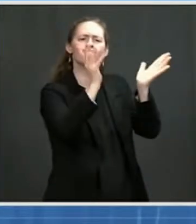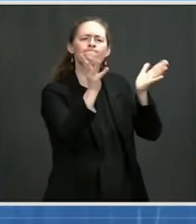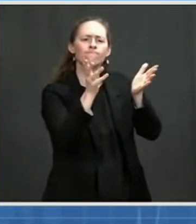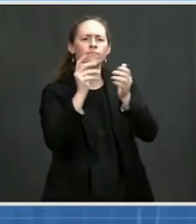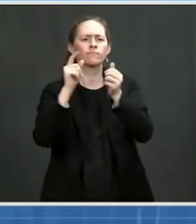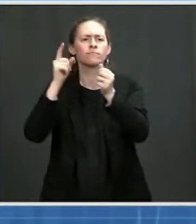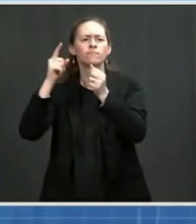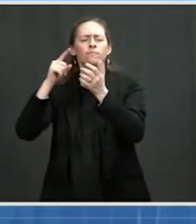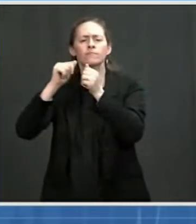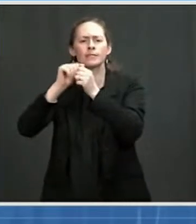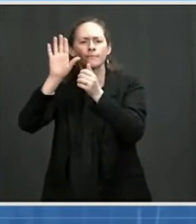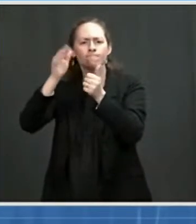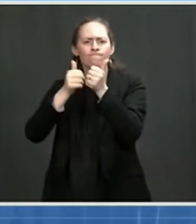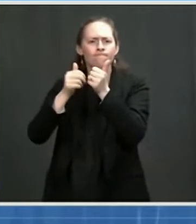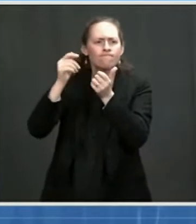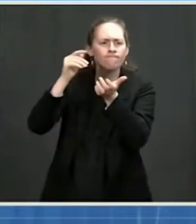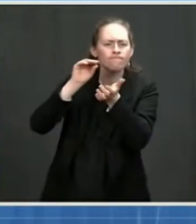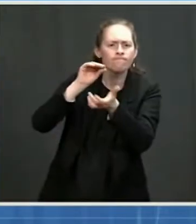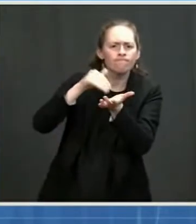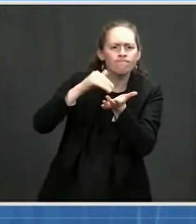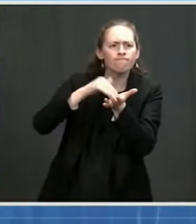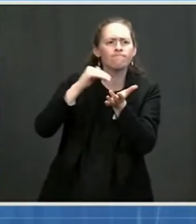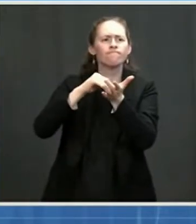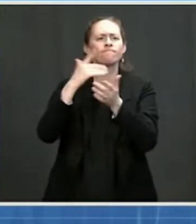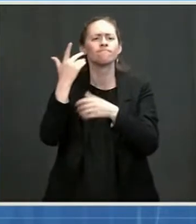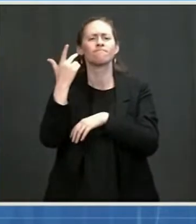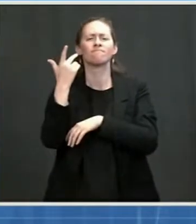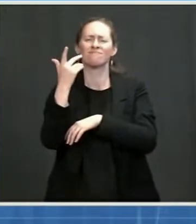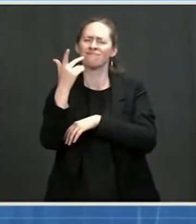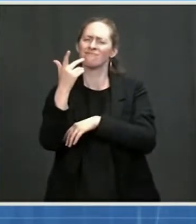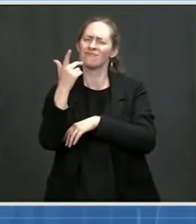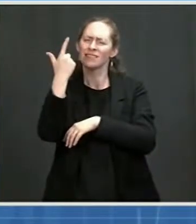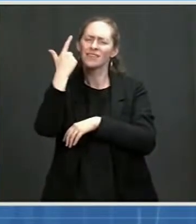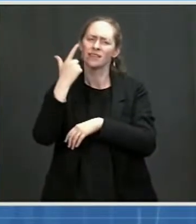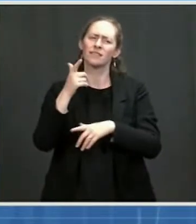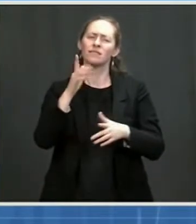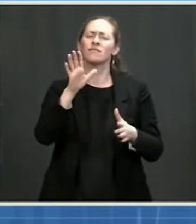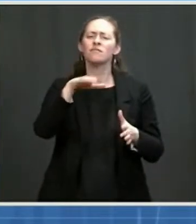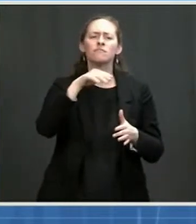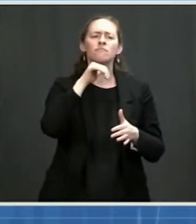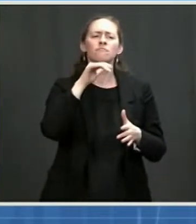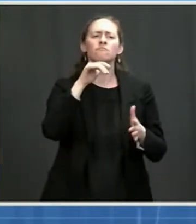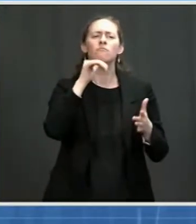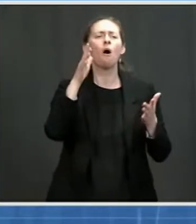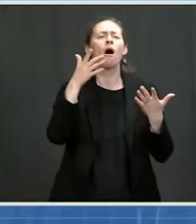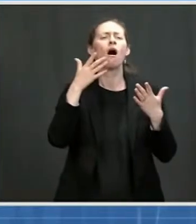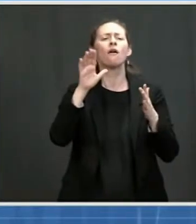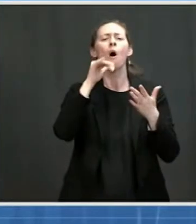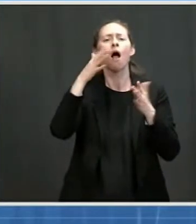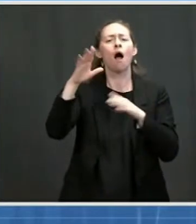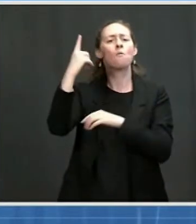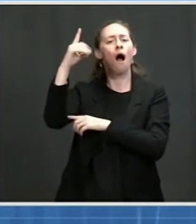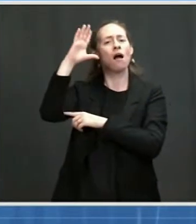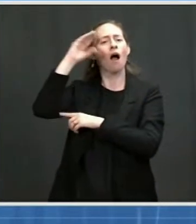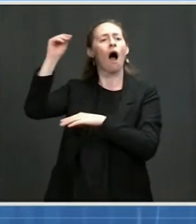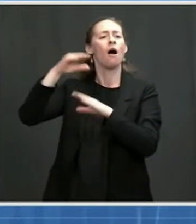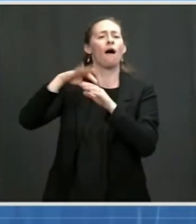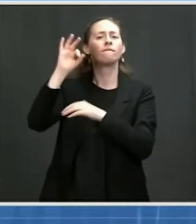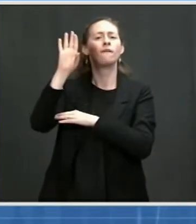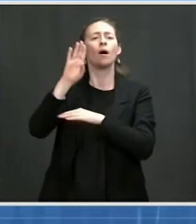reasonable, but do yourself a favor. Don't let some guy on Facebook answer your question when good answers are